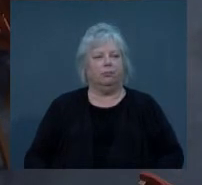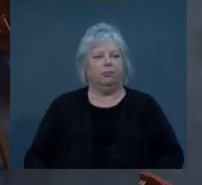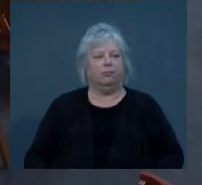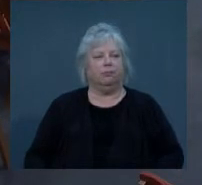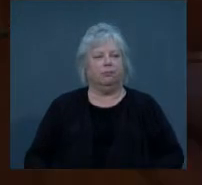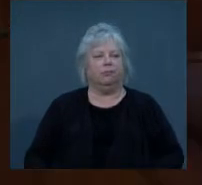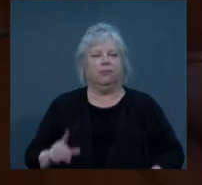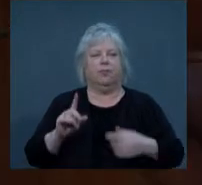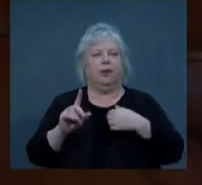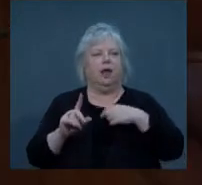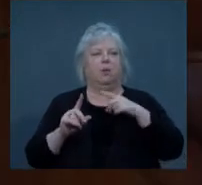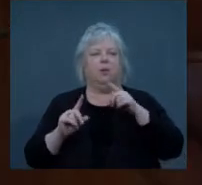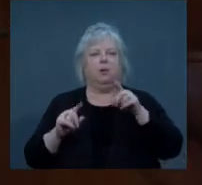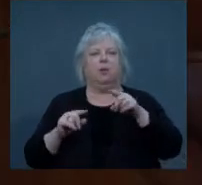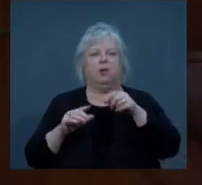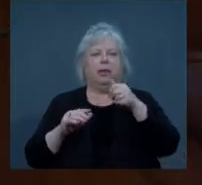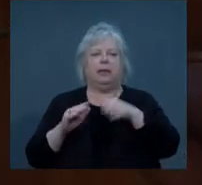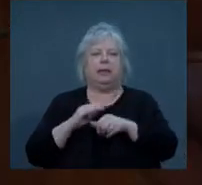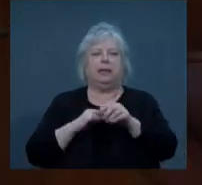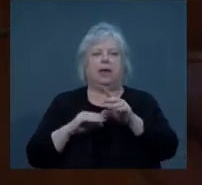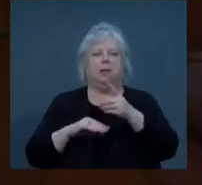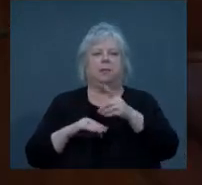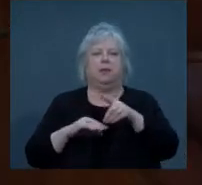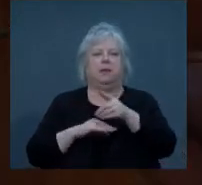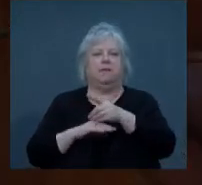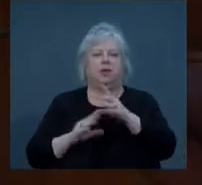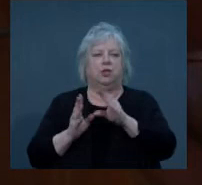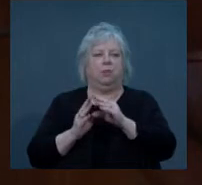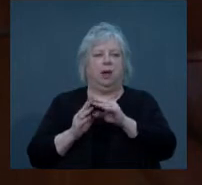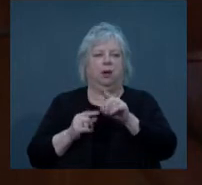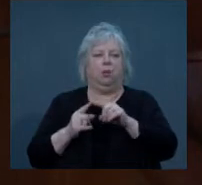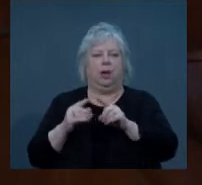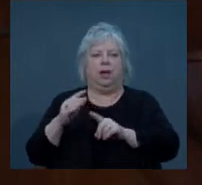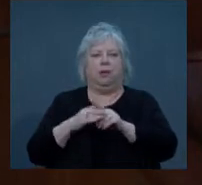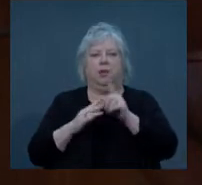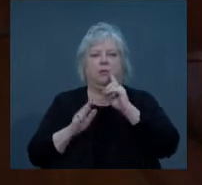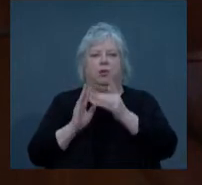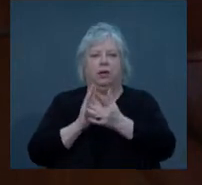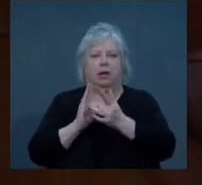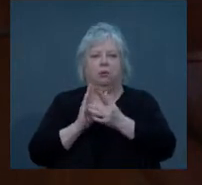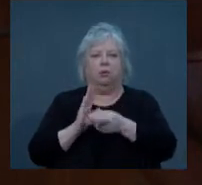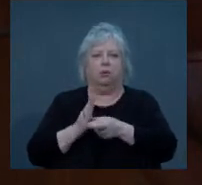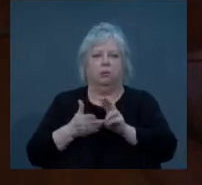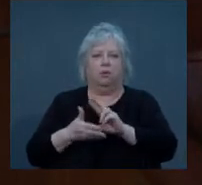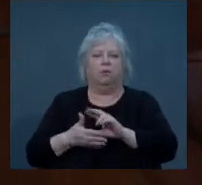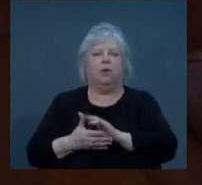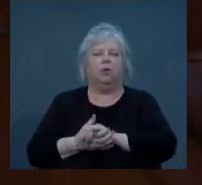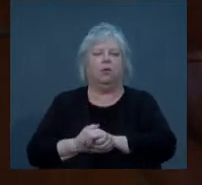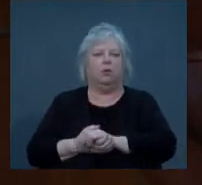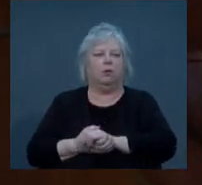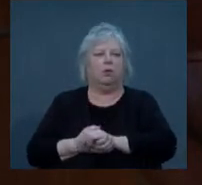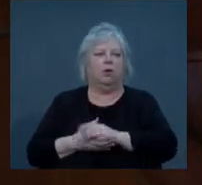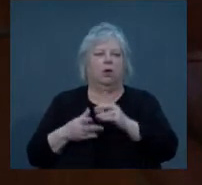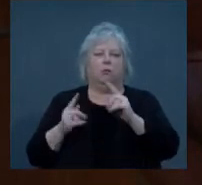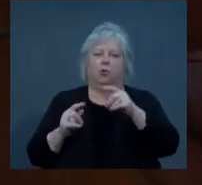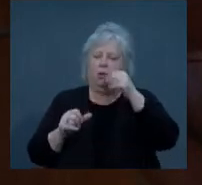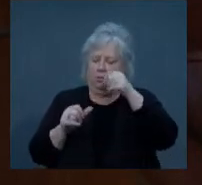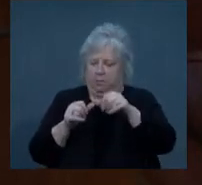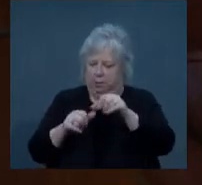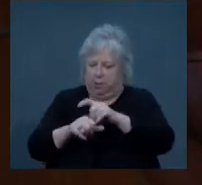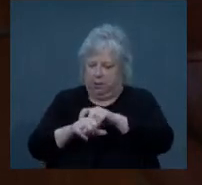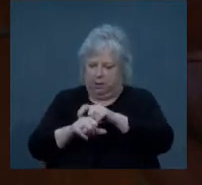So I was at the subdivision committee when this came before technical review, and I'm trying to remember the